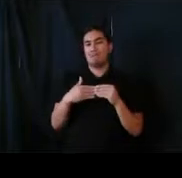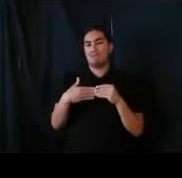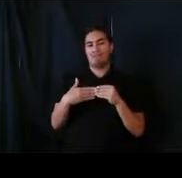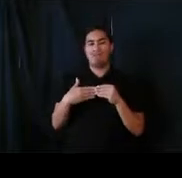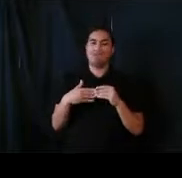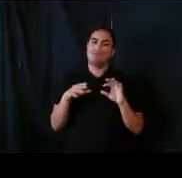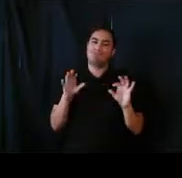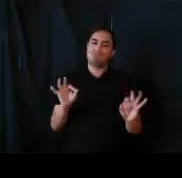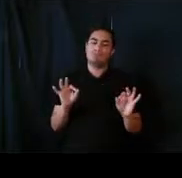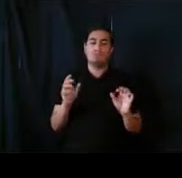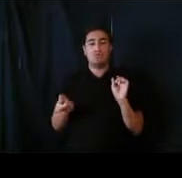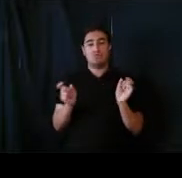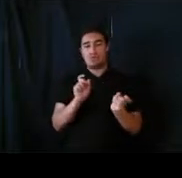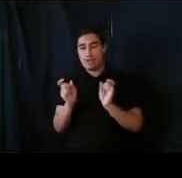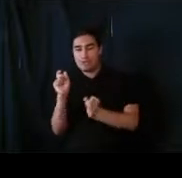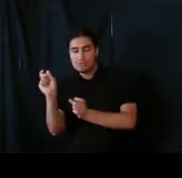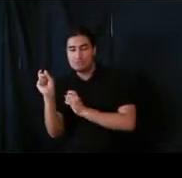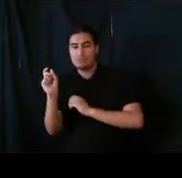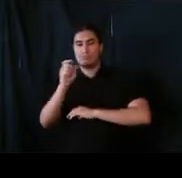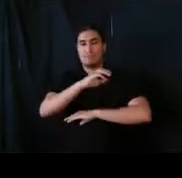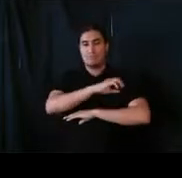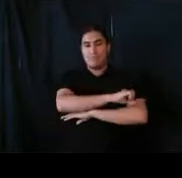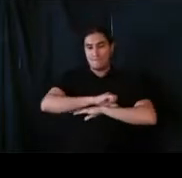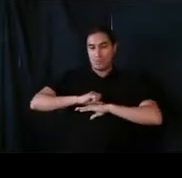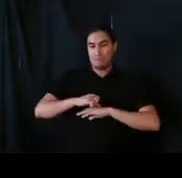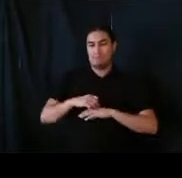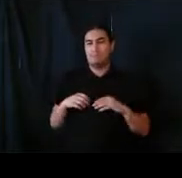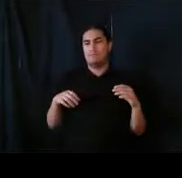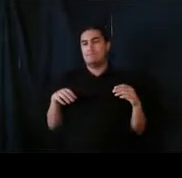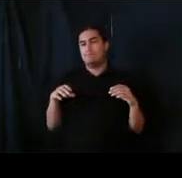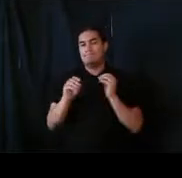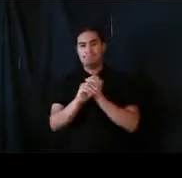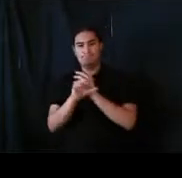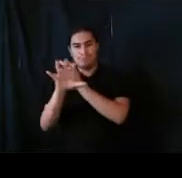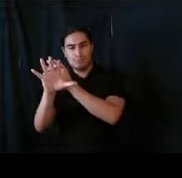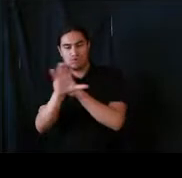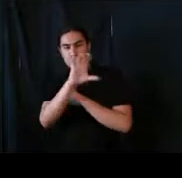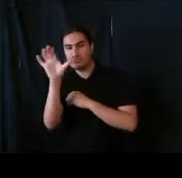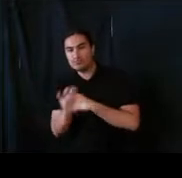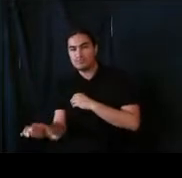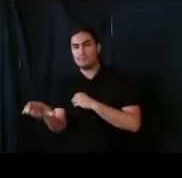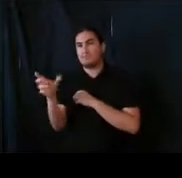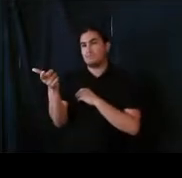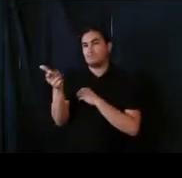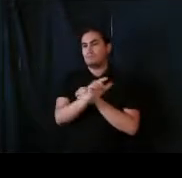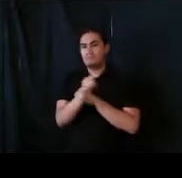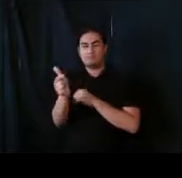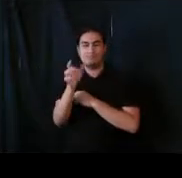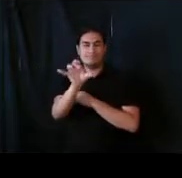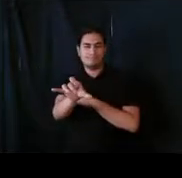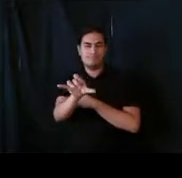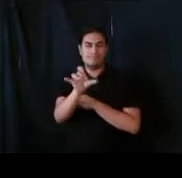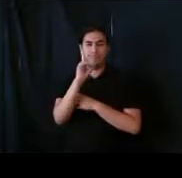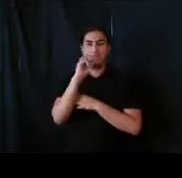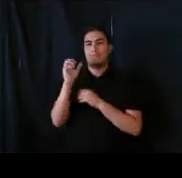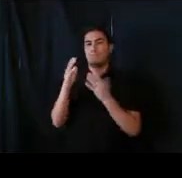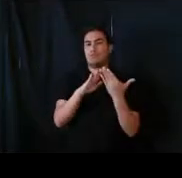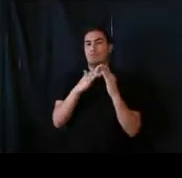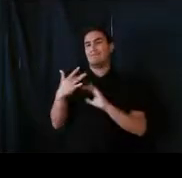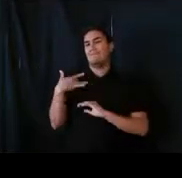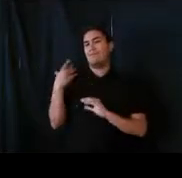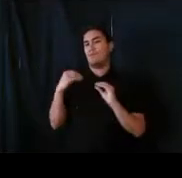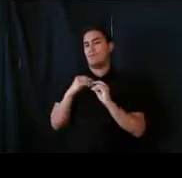uh we changed platforms from go to meeting to zoom because that was the platform that the community residents we